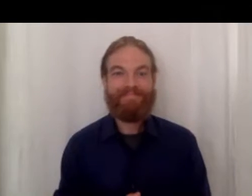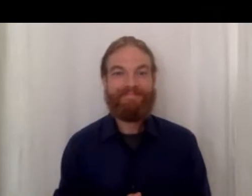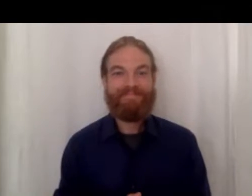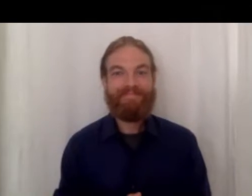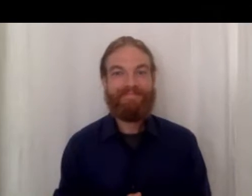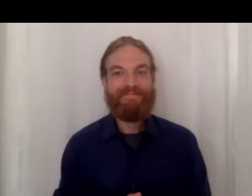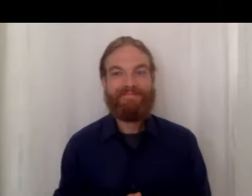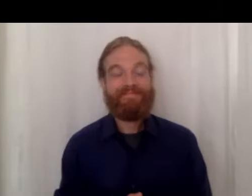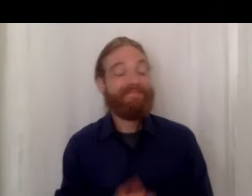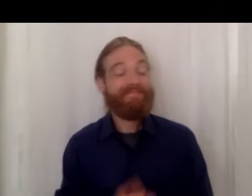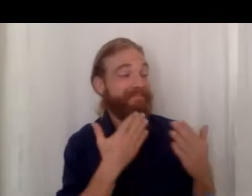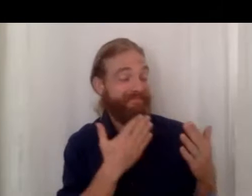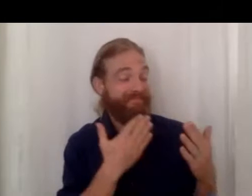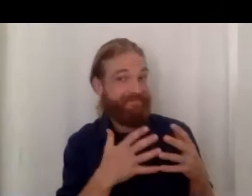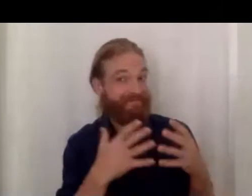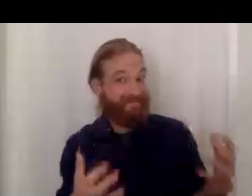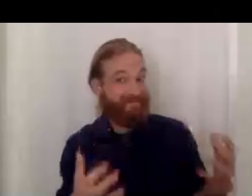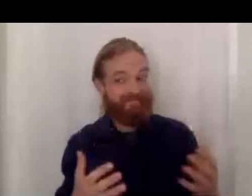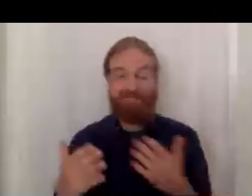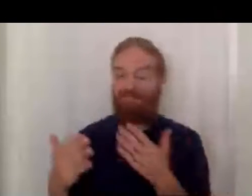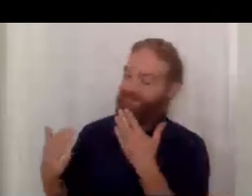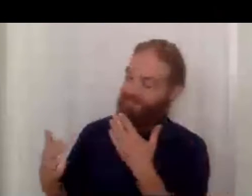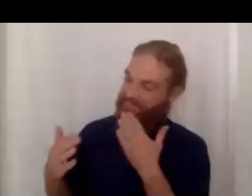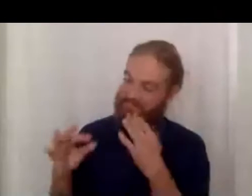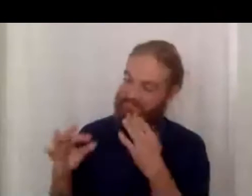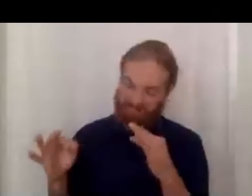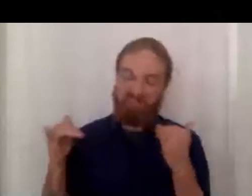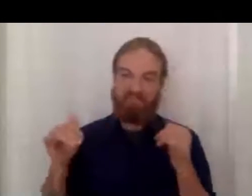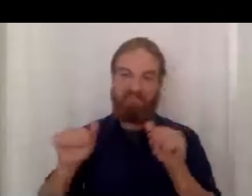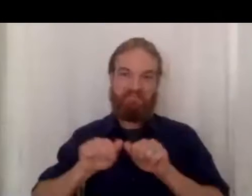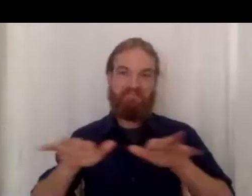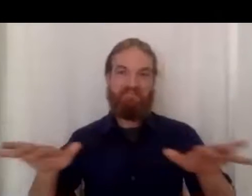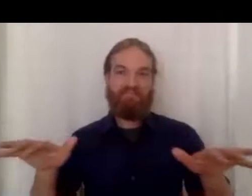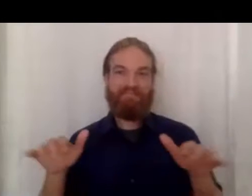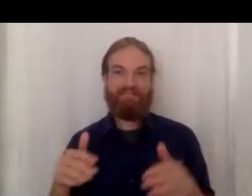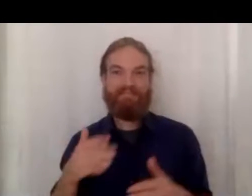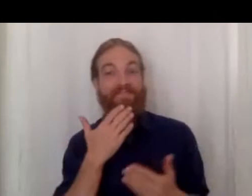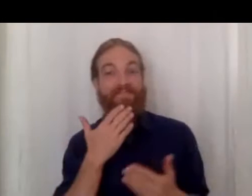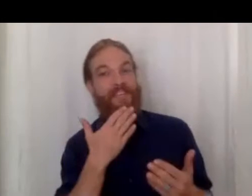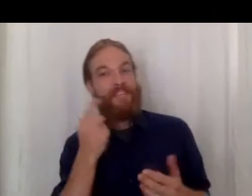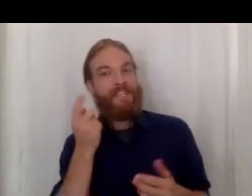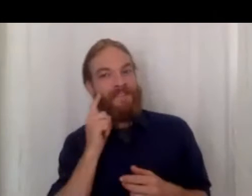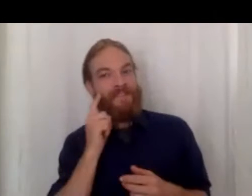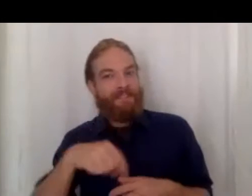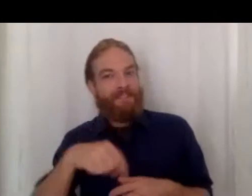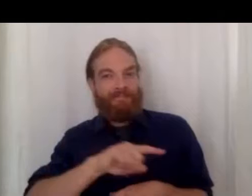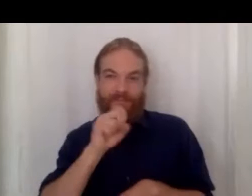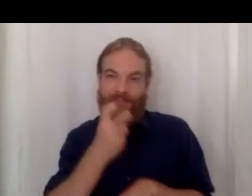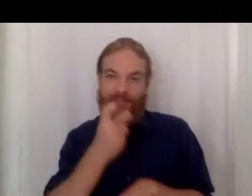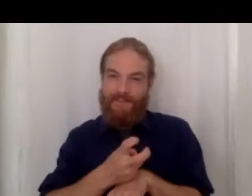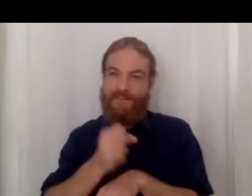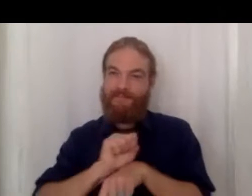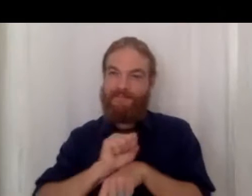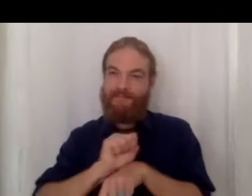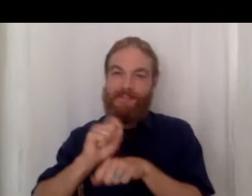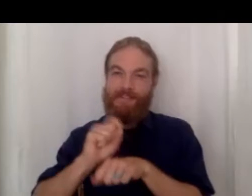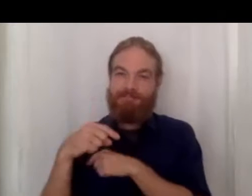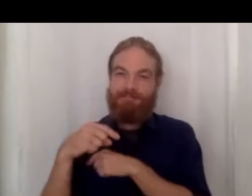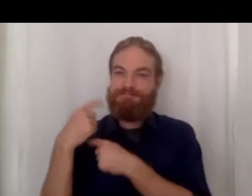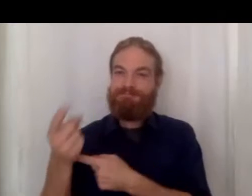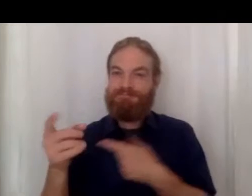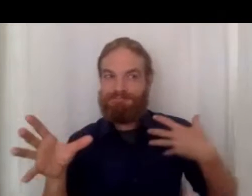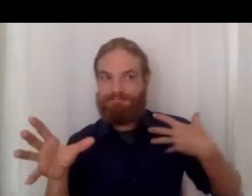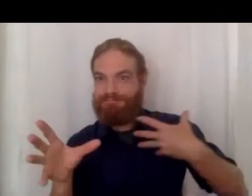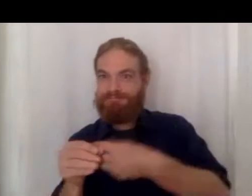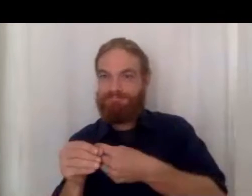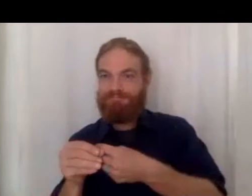How hard everybody worked there. It was like a well-oiled machine every time. Yeah. Thank you guys. What's wrong with that? Well done,